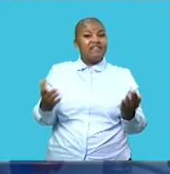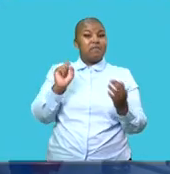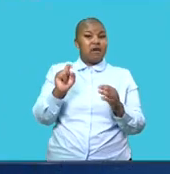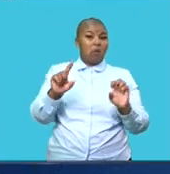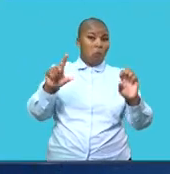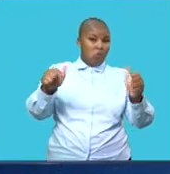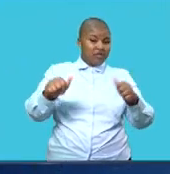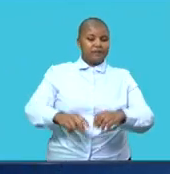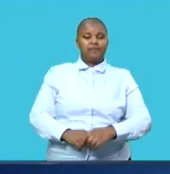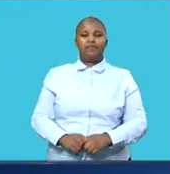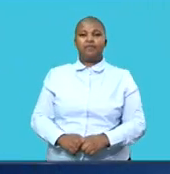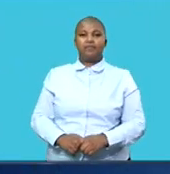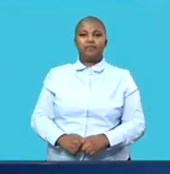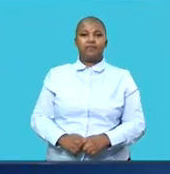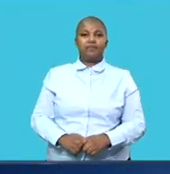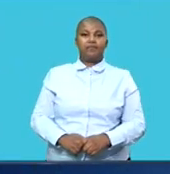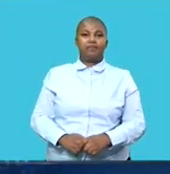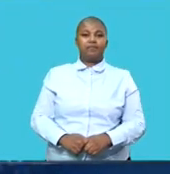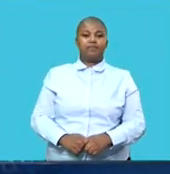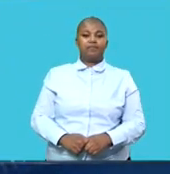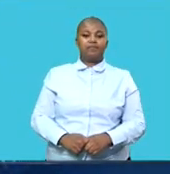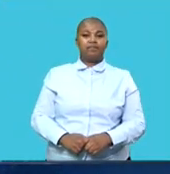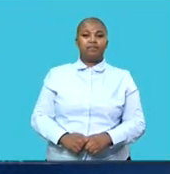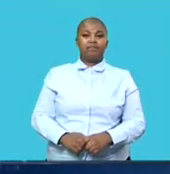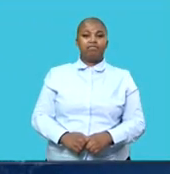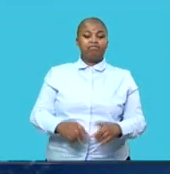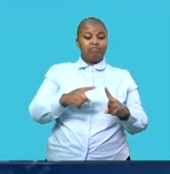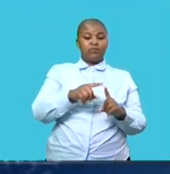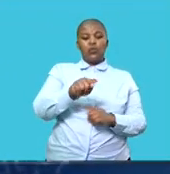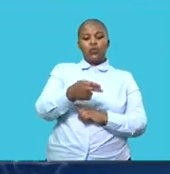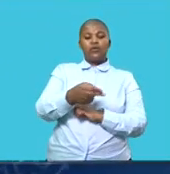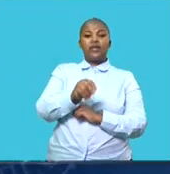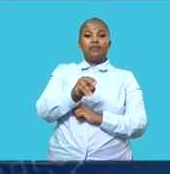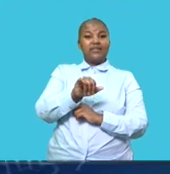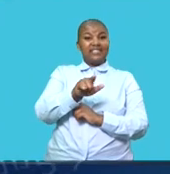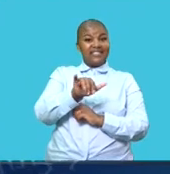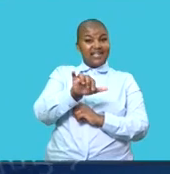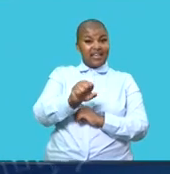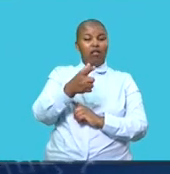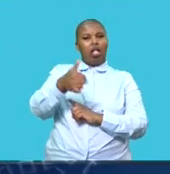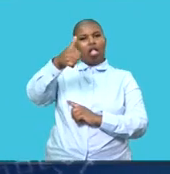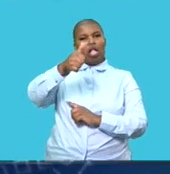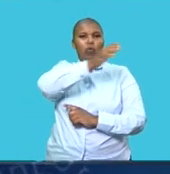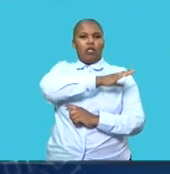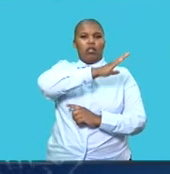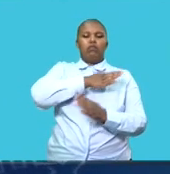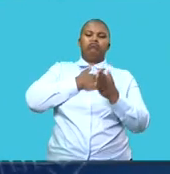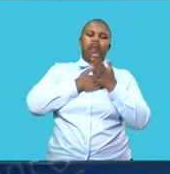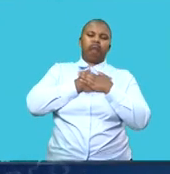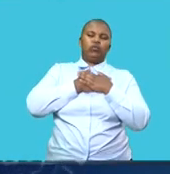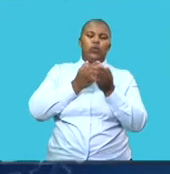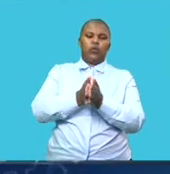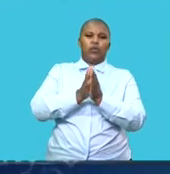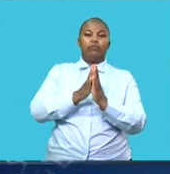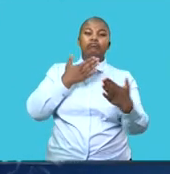tshebetso. Motlatsa molaodi wa tliniki e leng Thabisile Motha o bolela ha ba amohela nehelo ena ka tlatse pedi mo